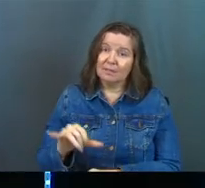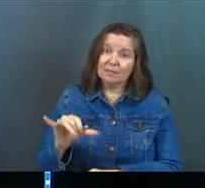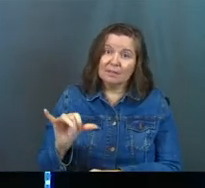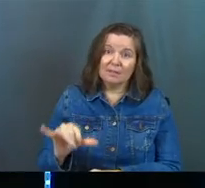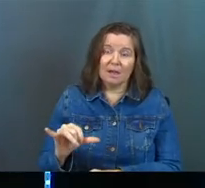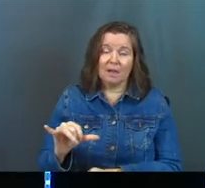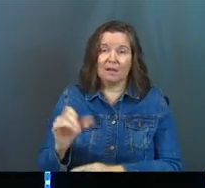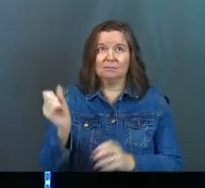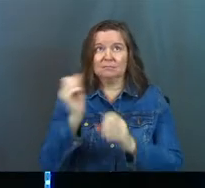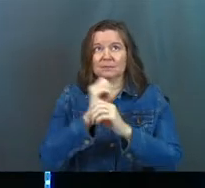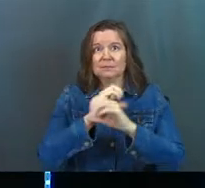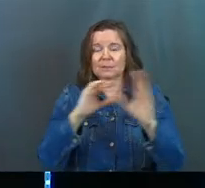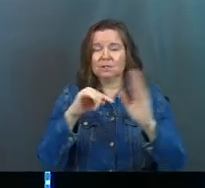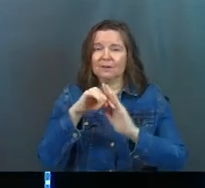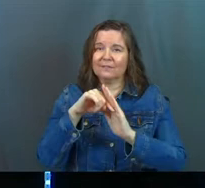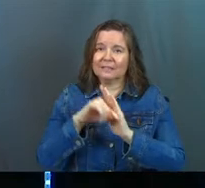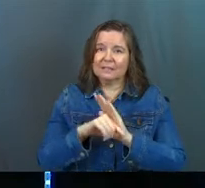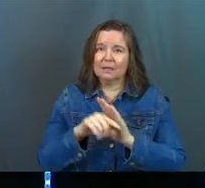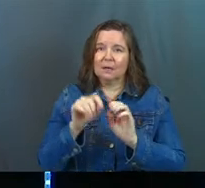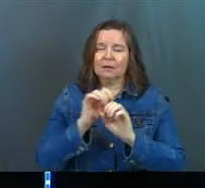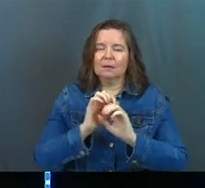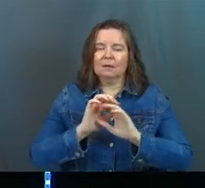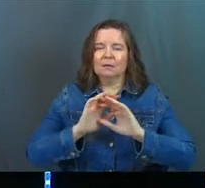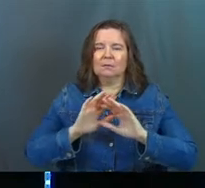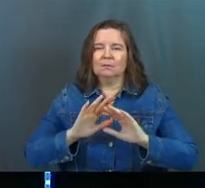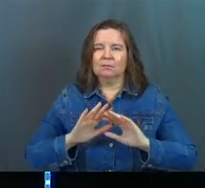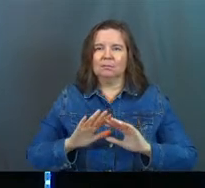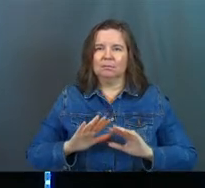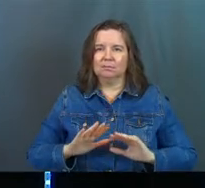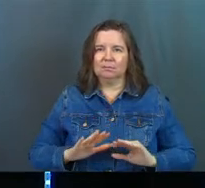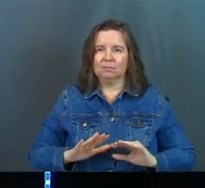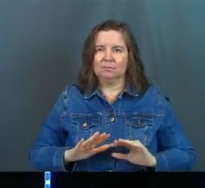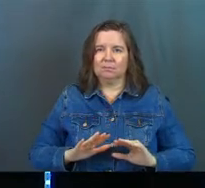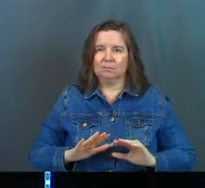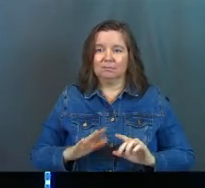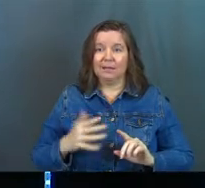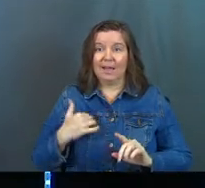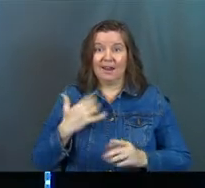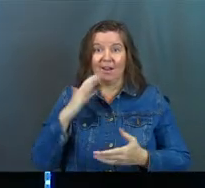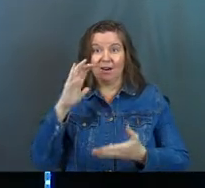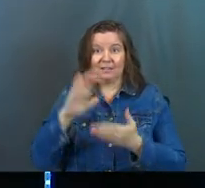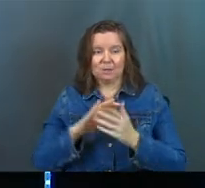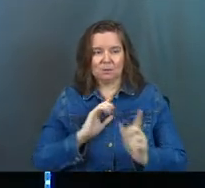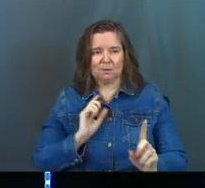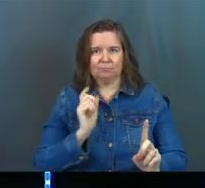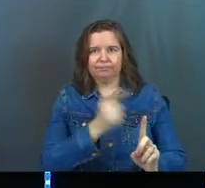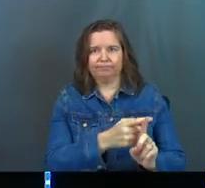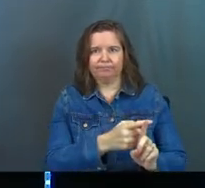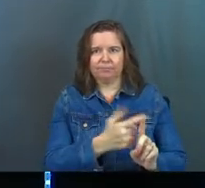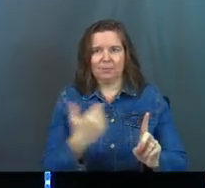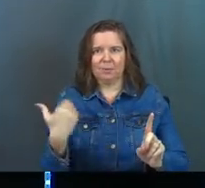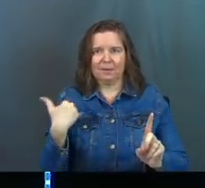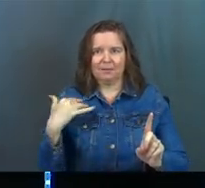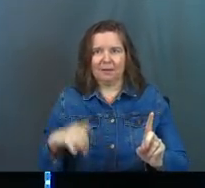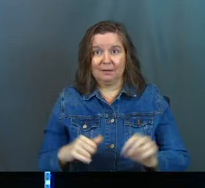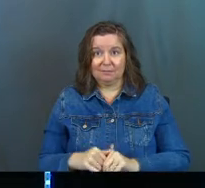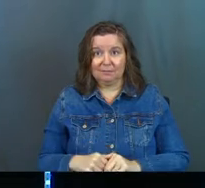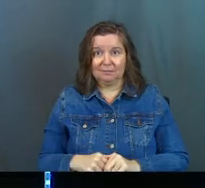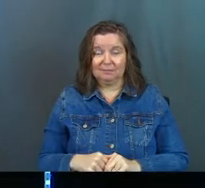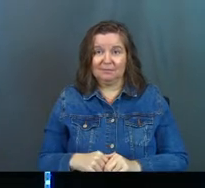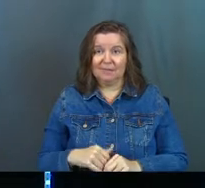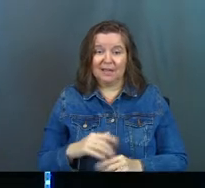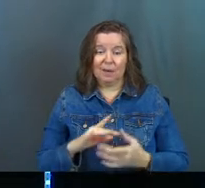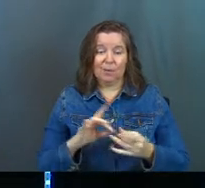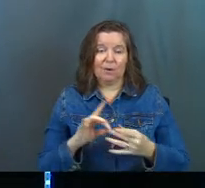that is a picture of deep peace for a human being. And we put that on our spouse, don't we? And we're going to talk to